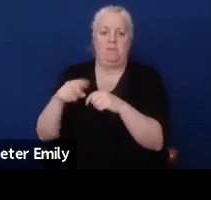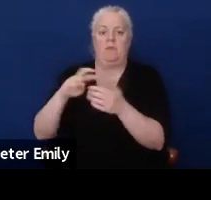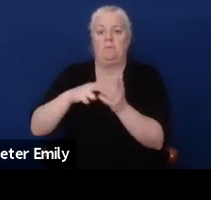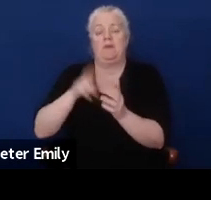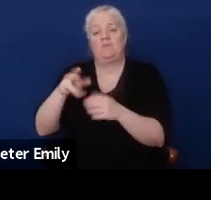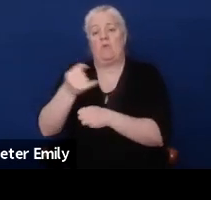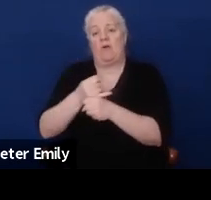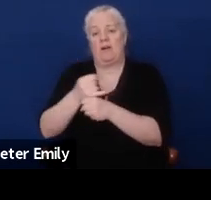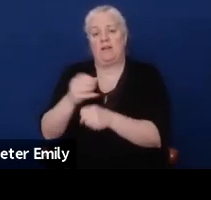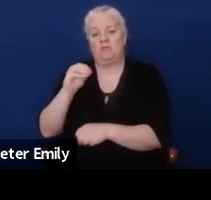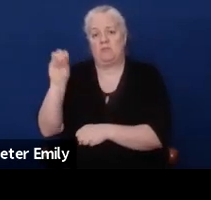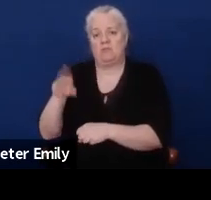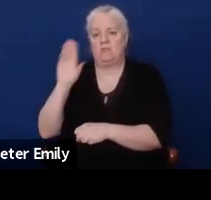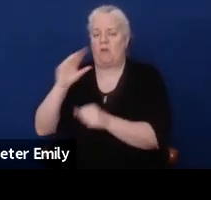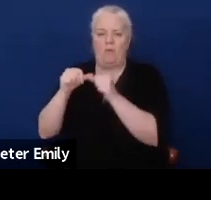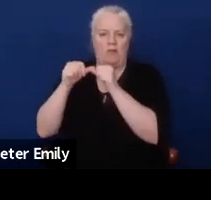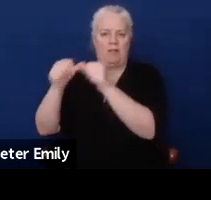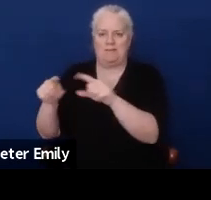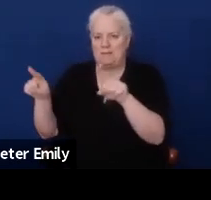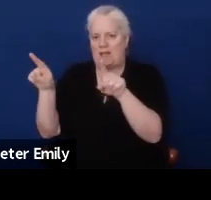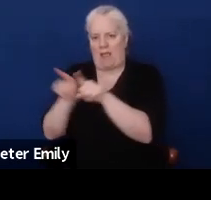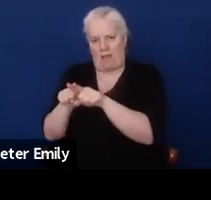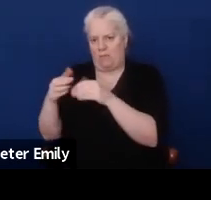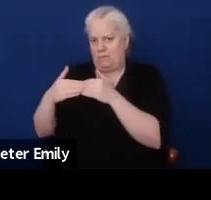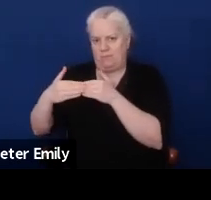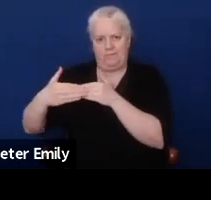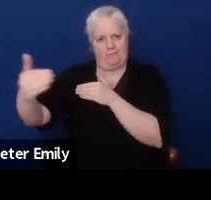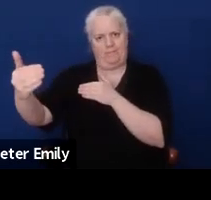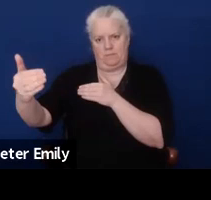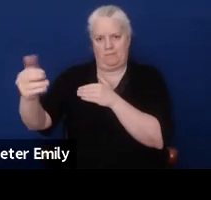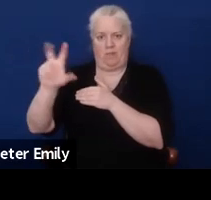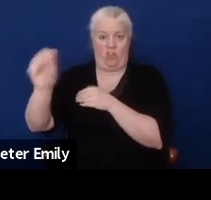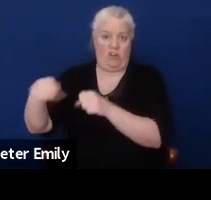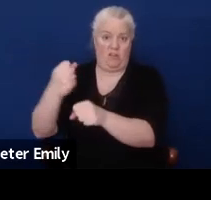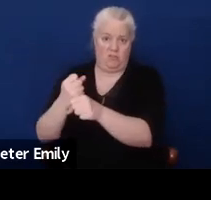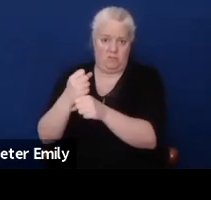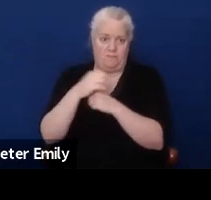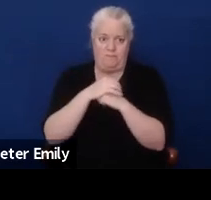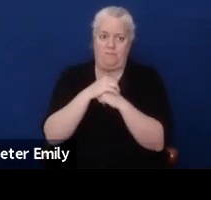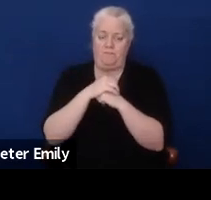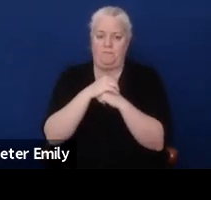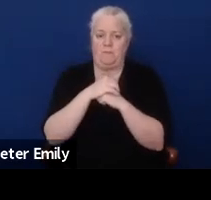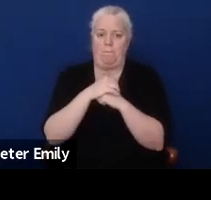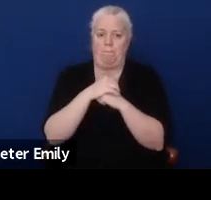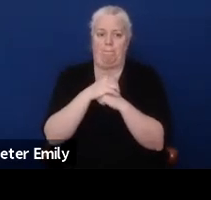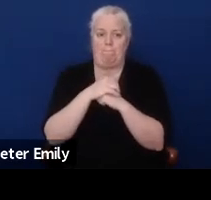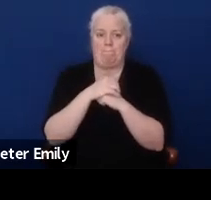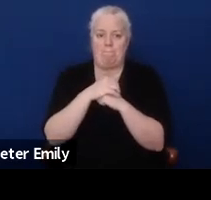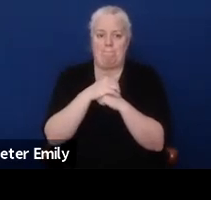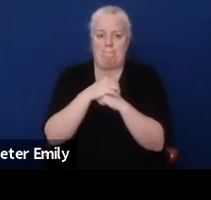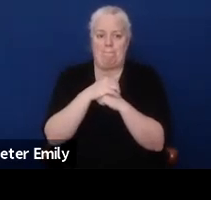stays the same through the course of through the term of the loan. So if you're taking 30 years